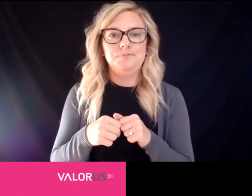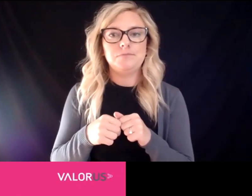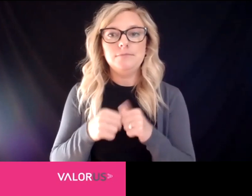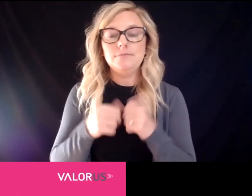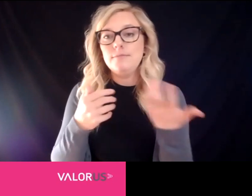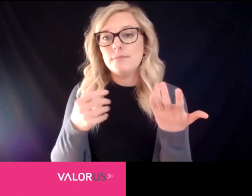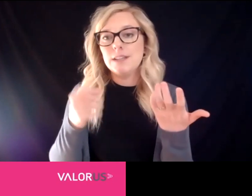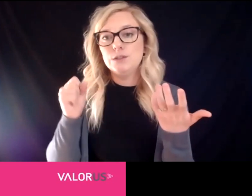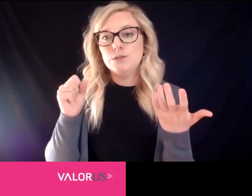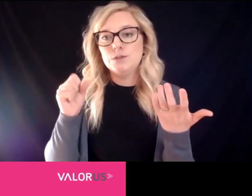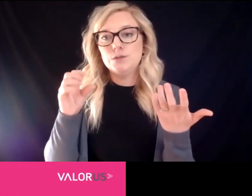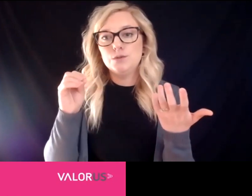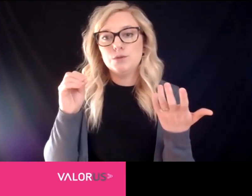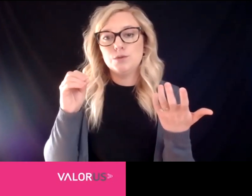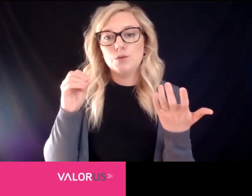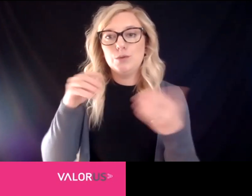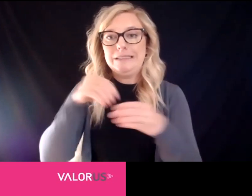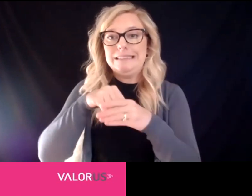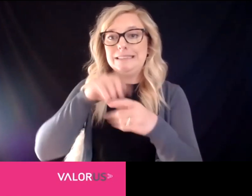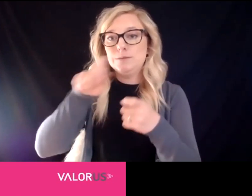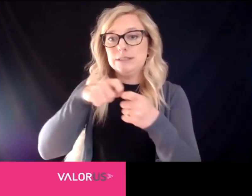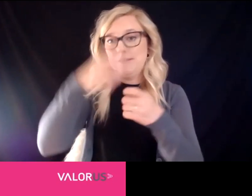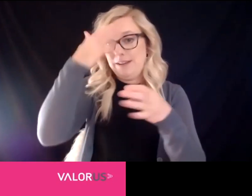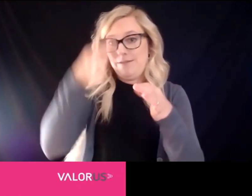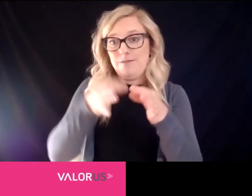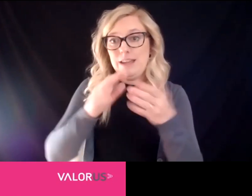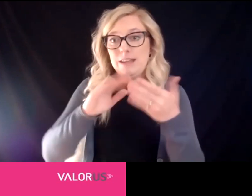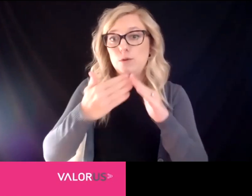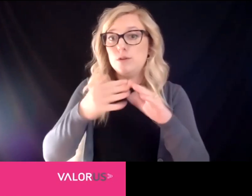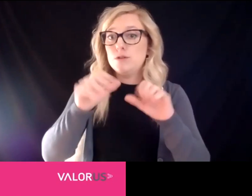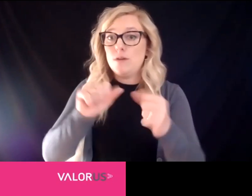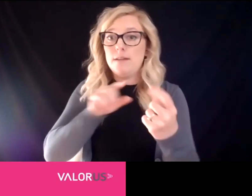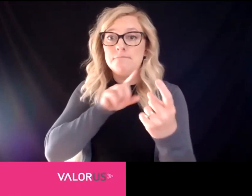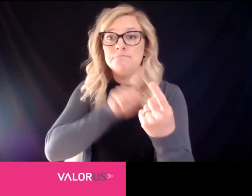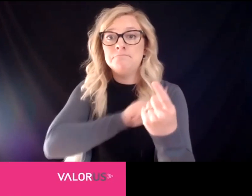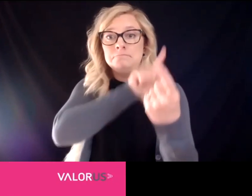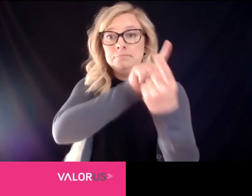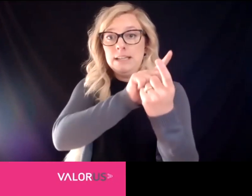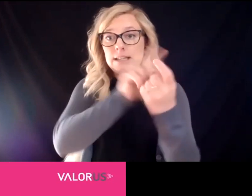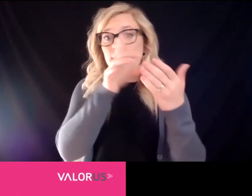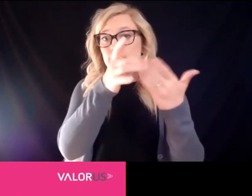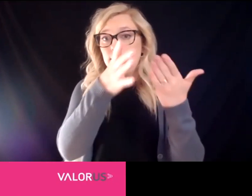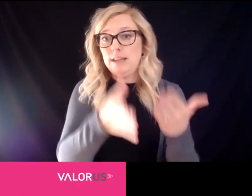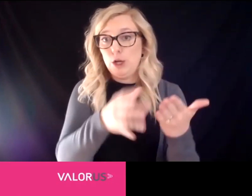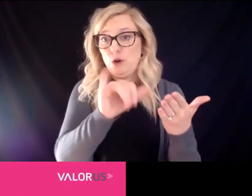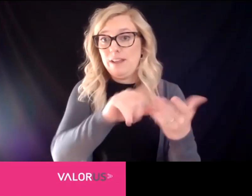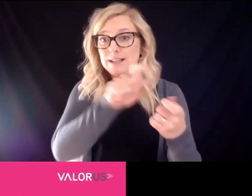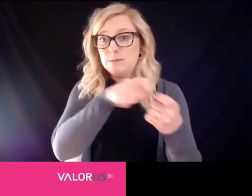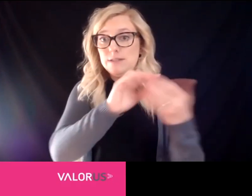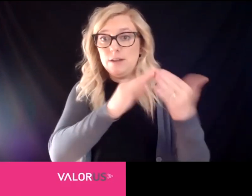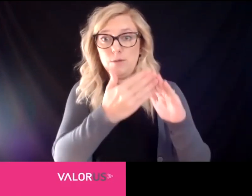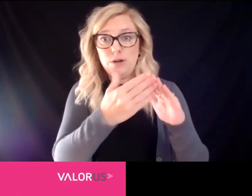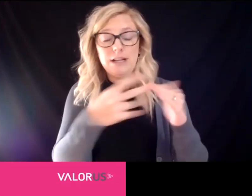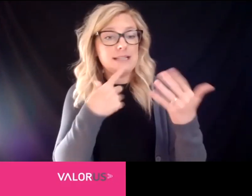So, in these faith communities, can also approach the leader of that community and you can find out from them, what is your approach, how do you